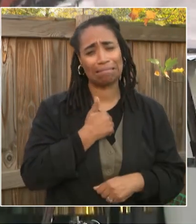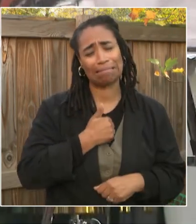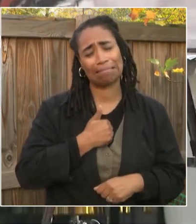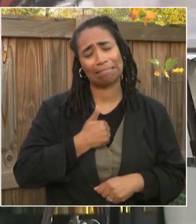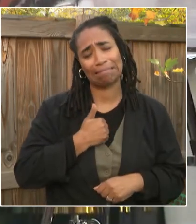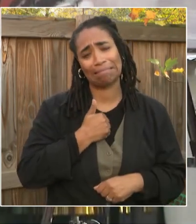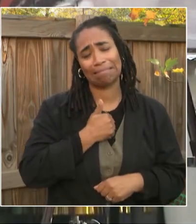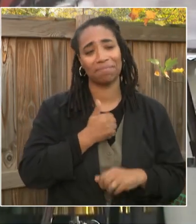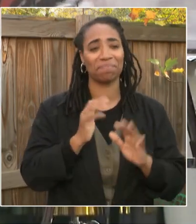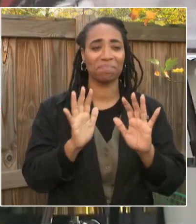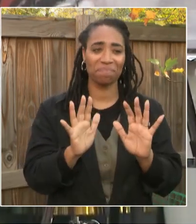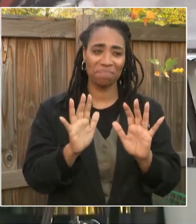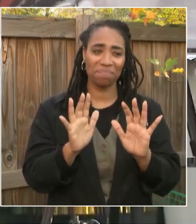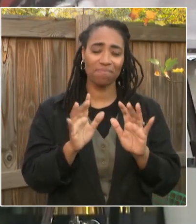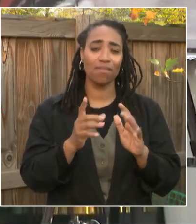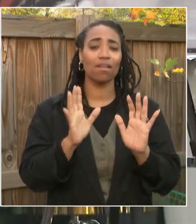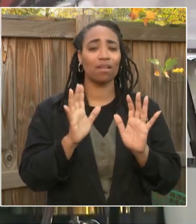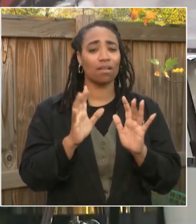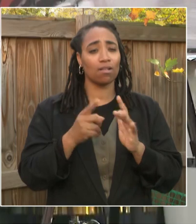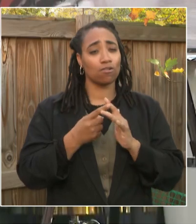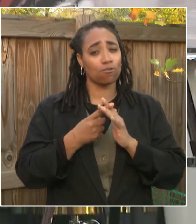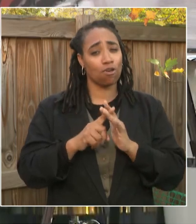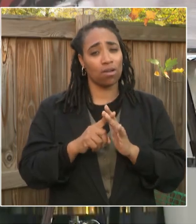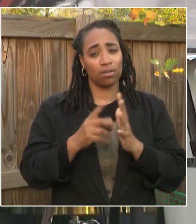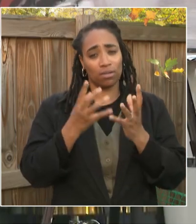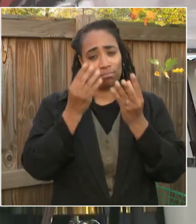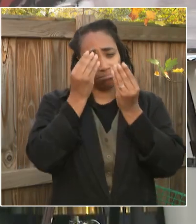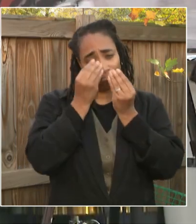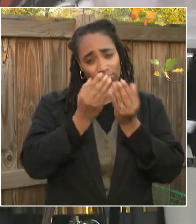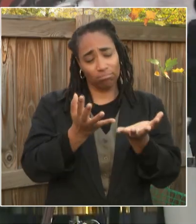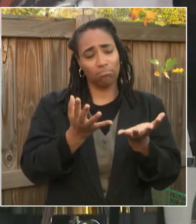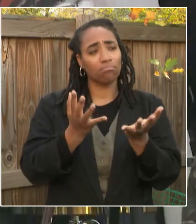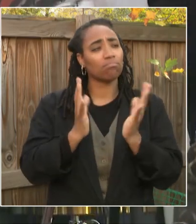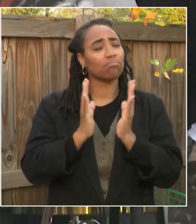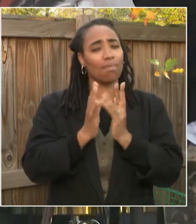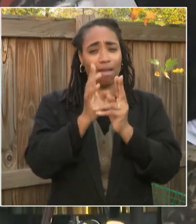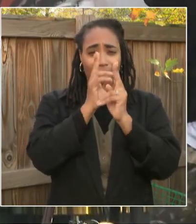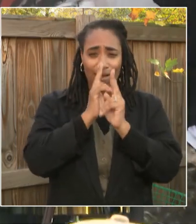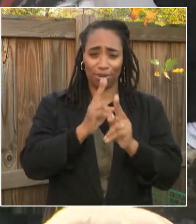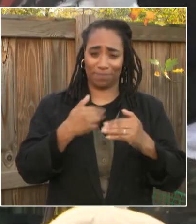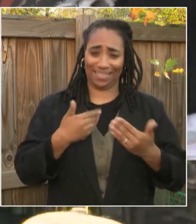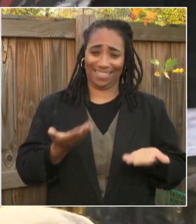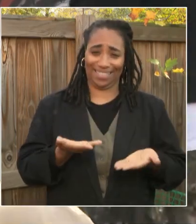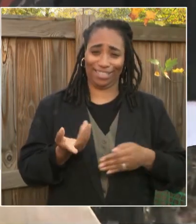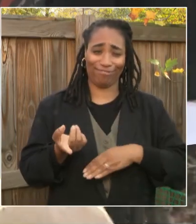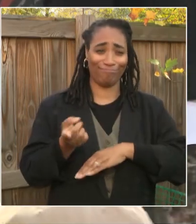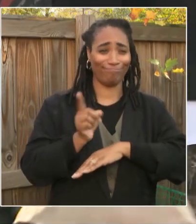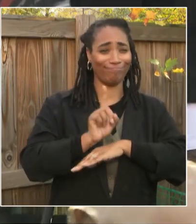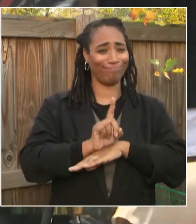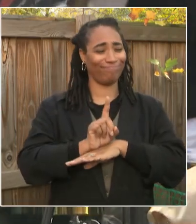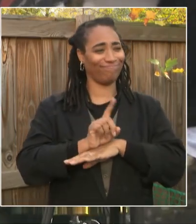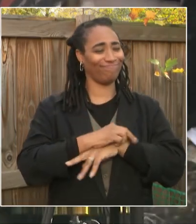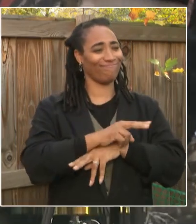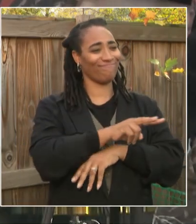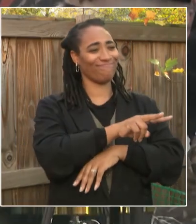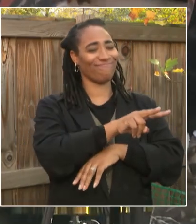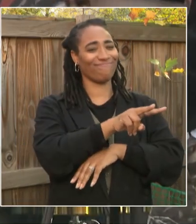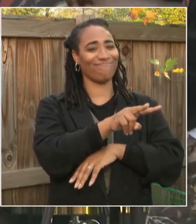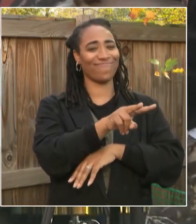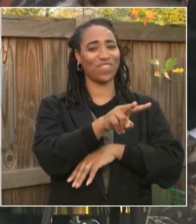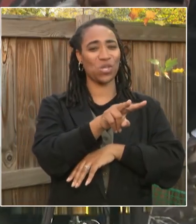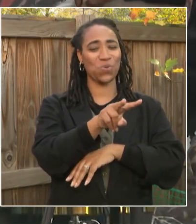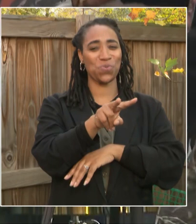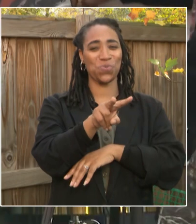telling you all how much of an honor it is for me to be standing on this stage and be here to see the culmination of a lot of